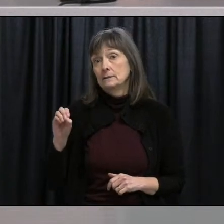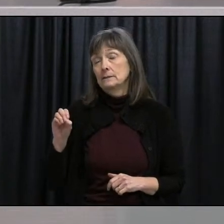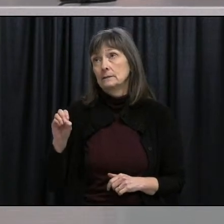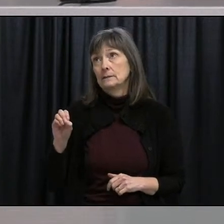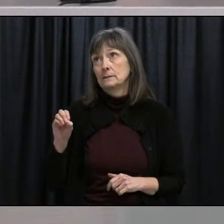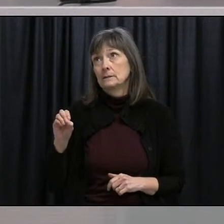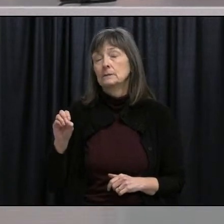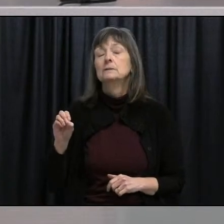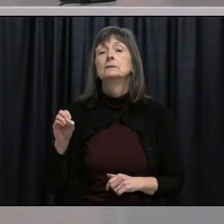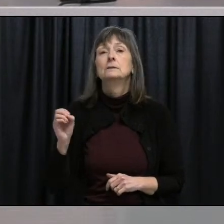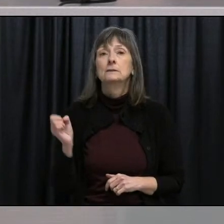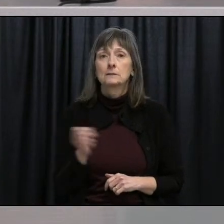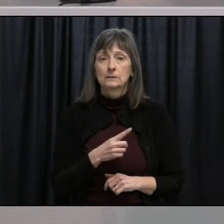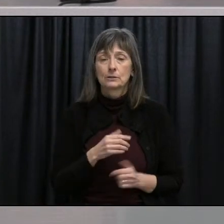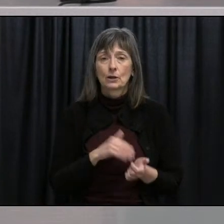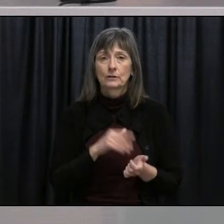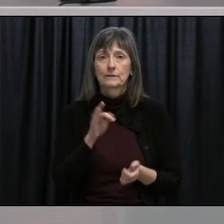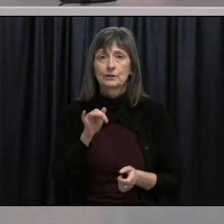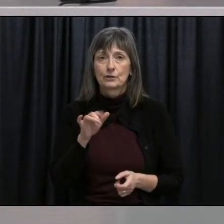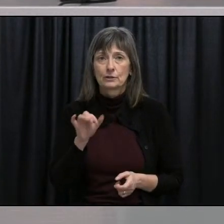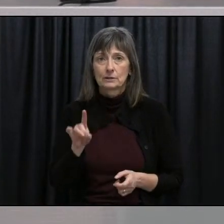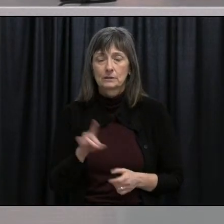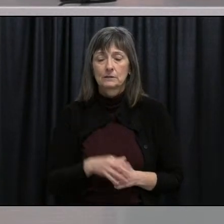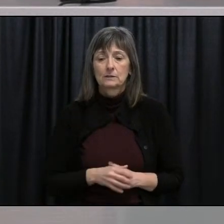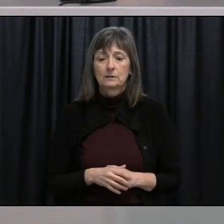Just one for Dr. Fitzgerald.